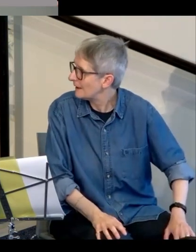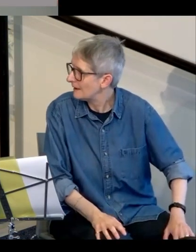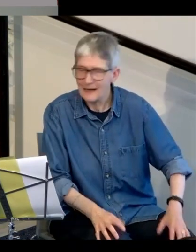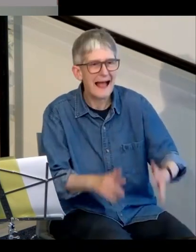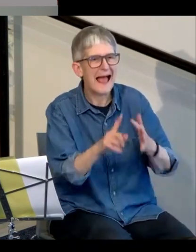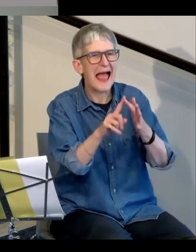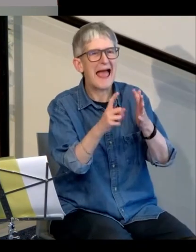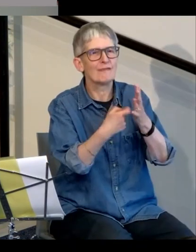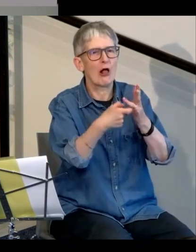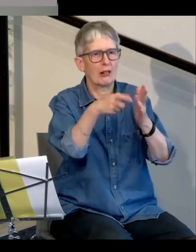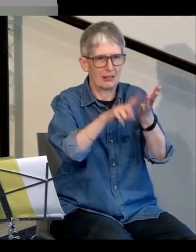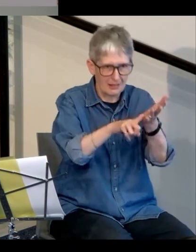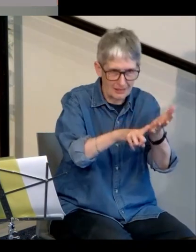Errol.